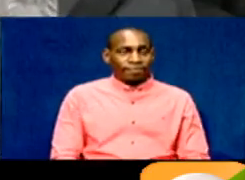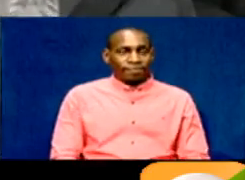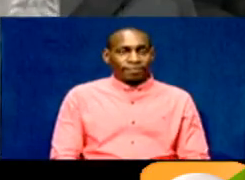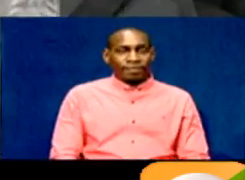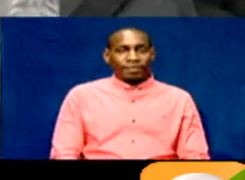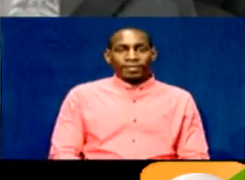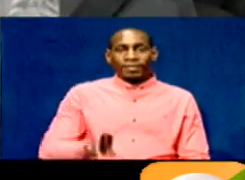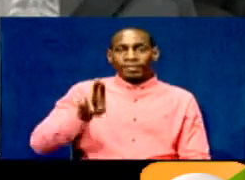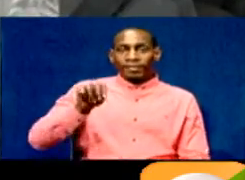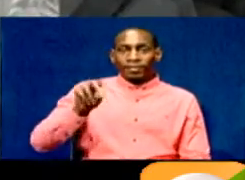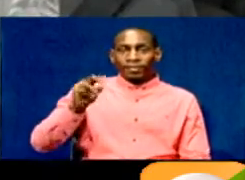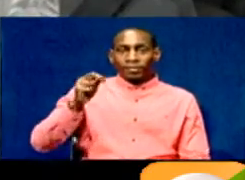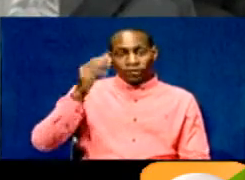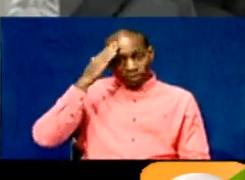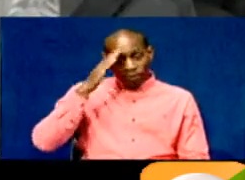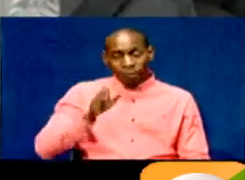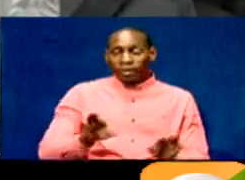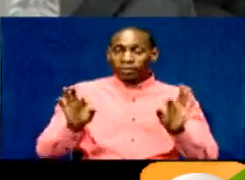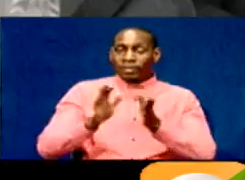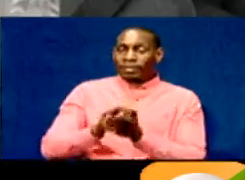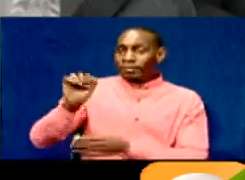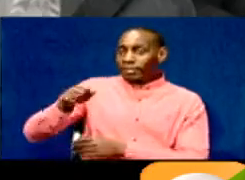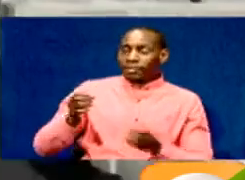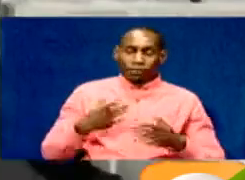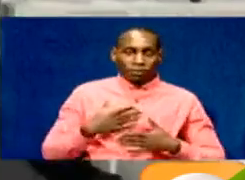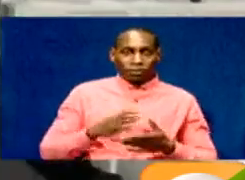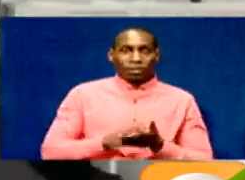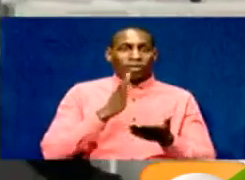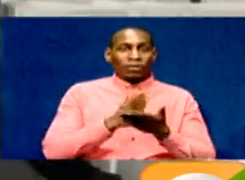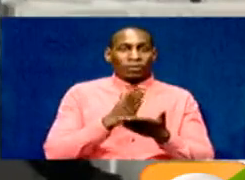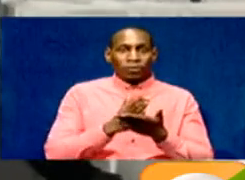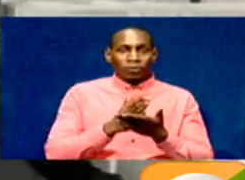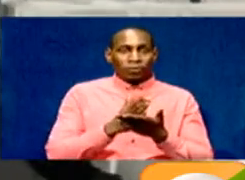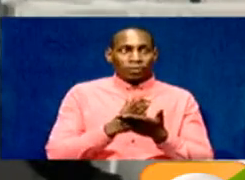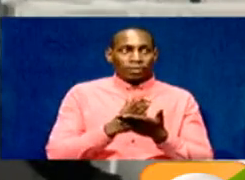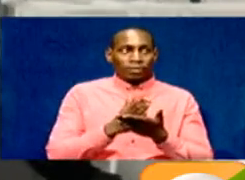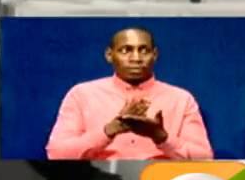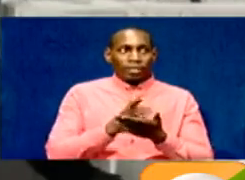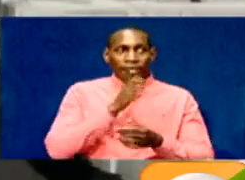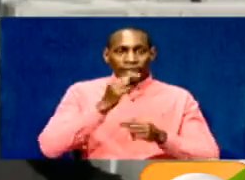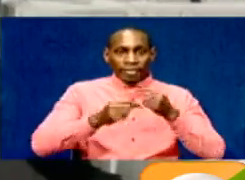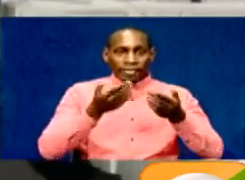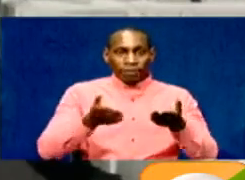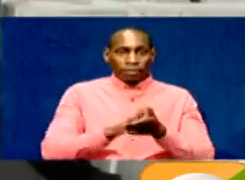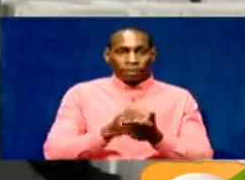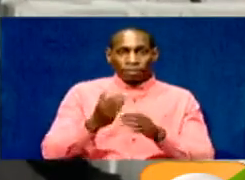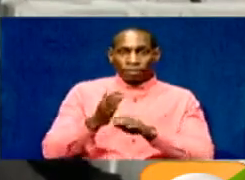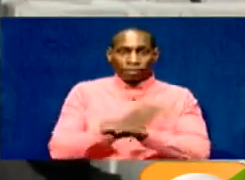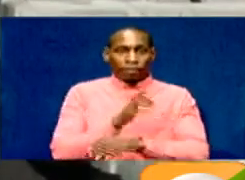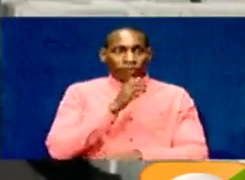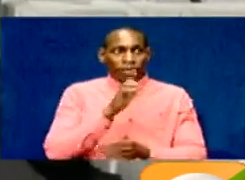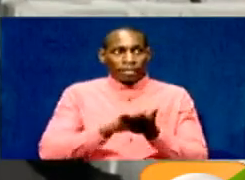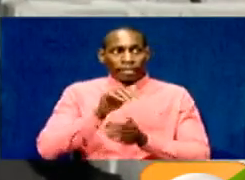Oh. Benard Ndong, I know this one catches you by surprise. Yes. Eh? I mean, you thought it's only the lunch that is going on. There was lunch and then there was